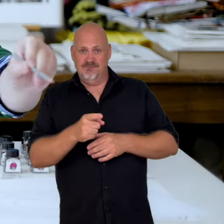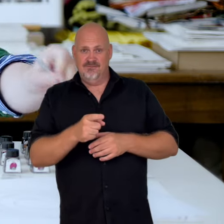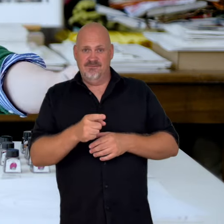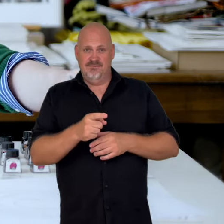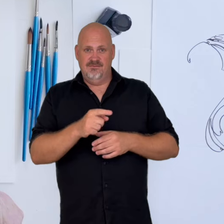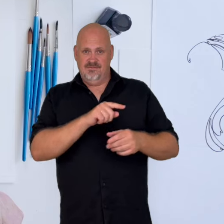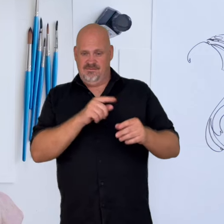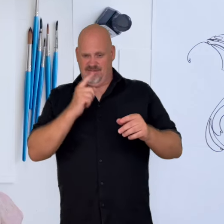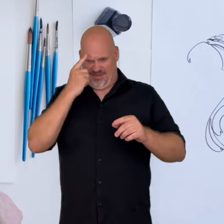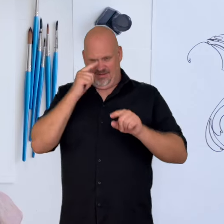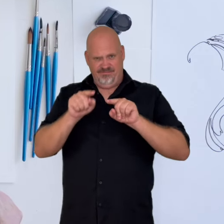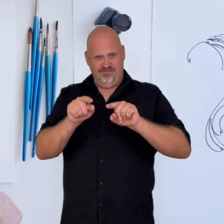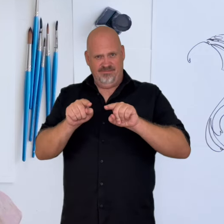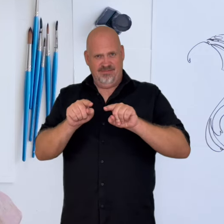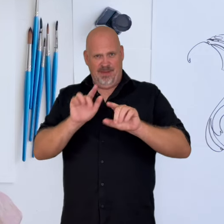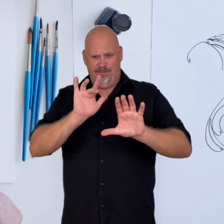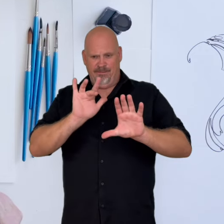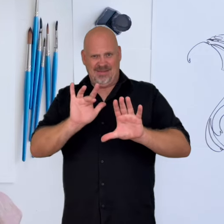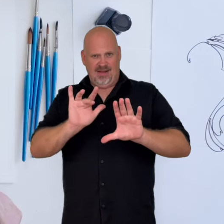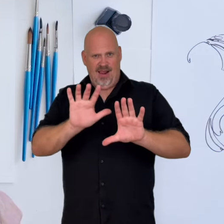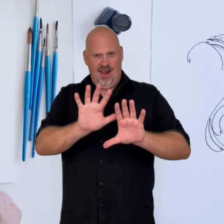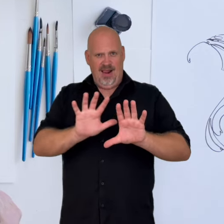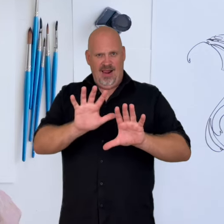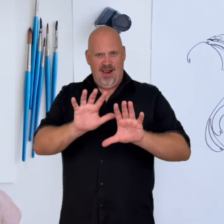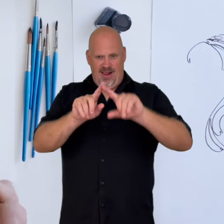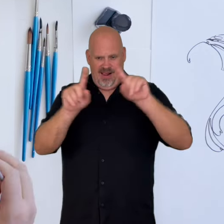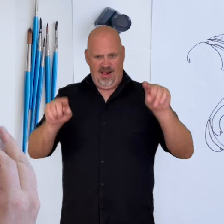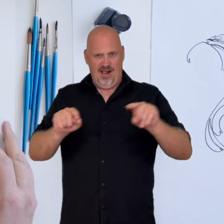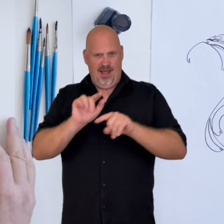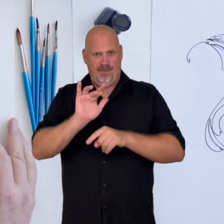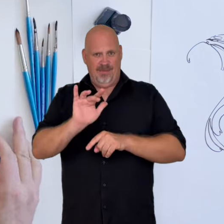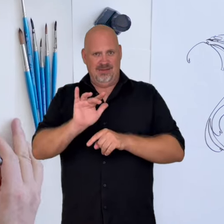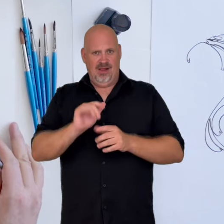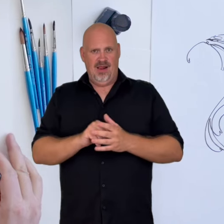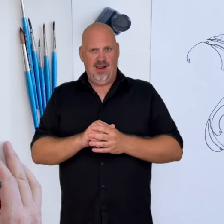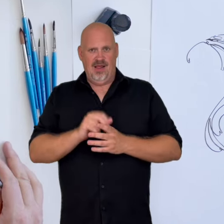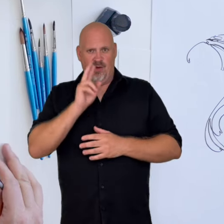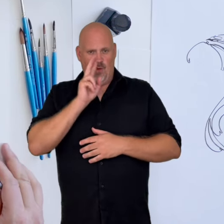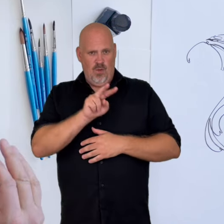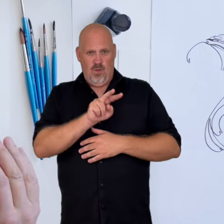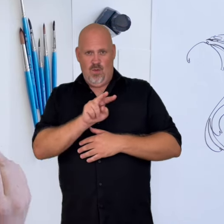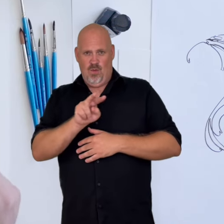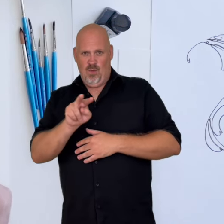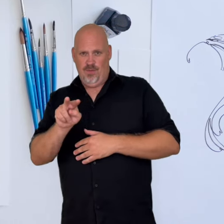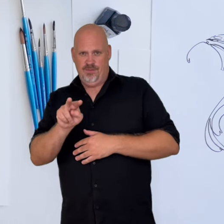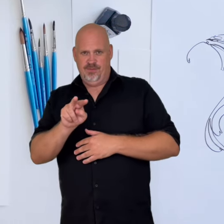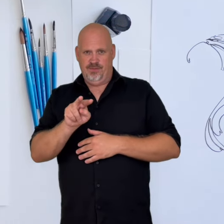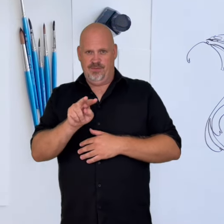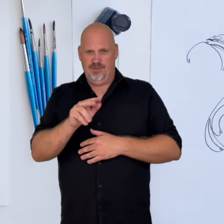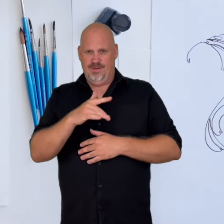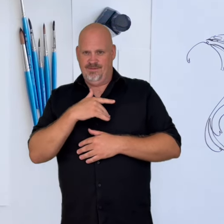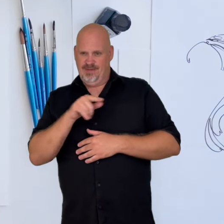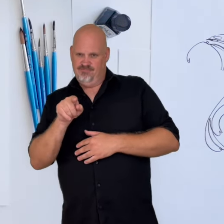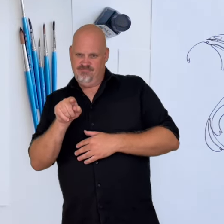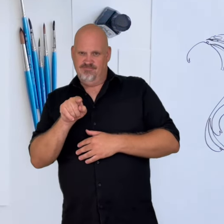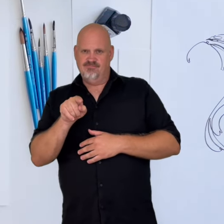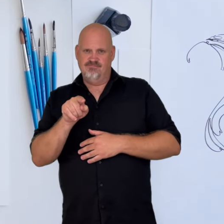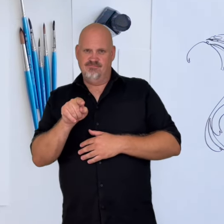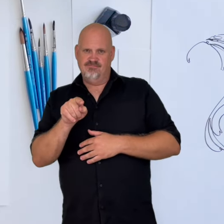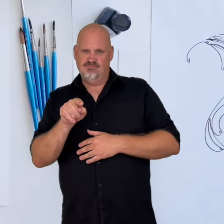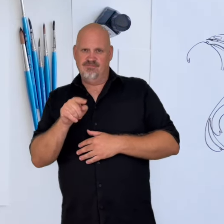way to begin, I think, by looking at where it is on the paper. So if you've got a piece of A2 like this, think about the